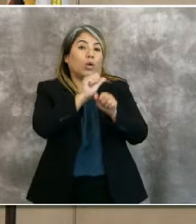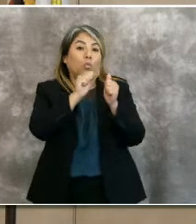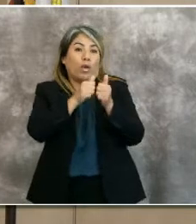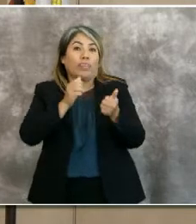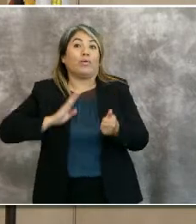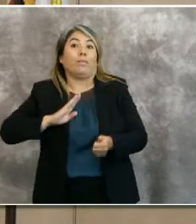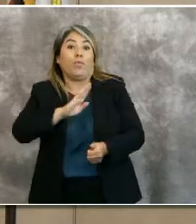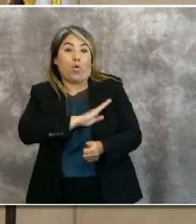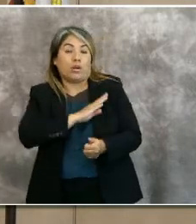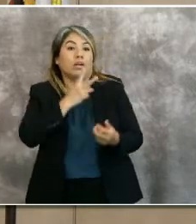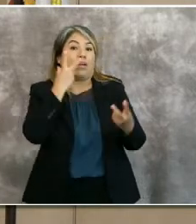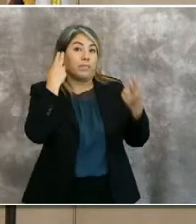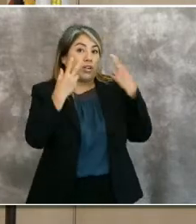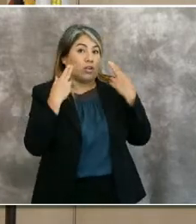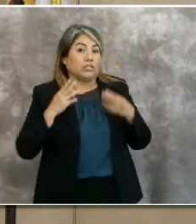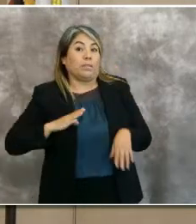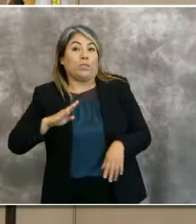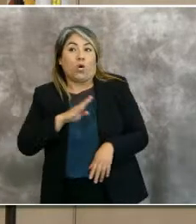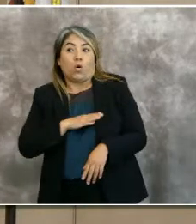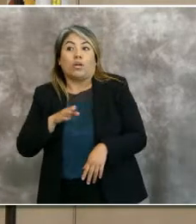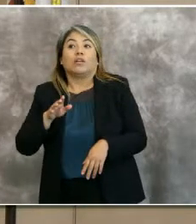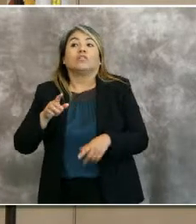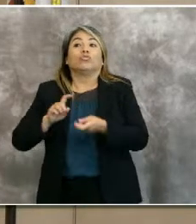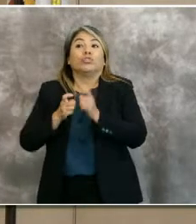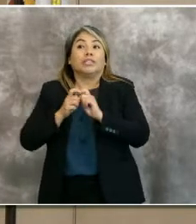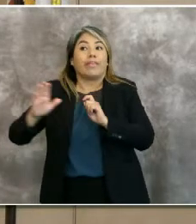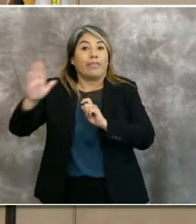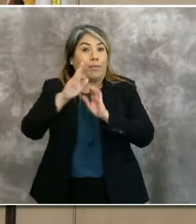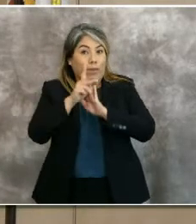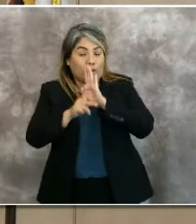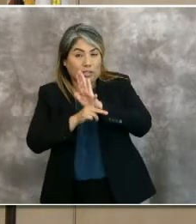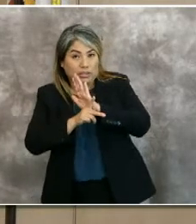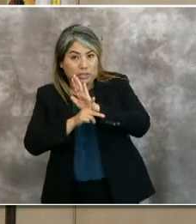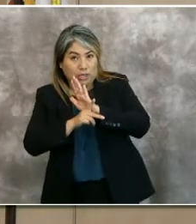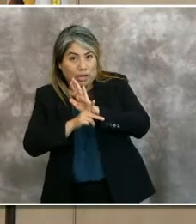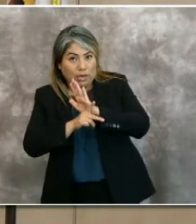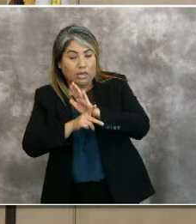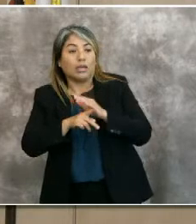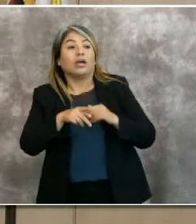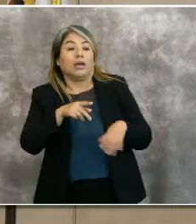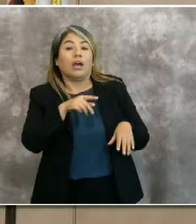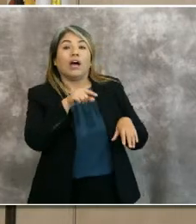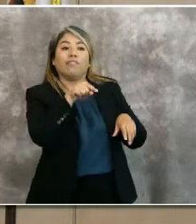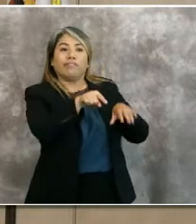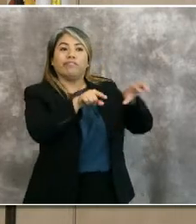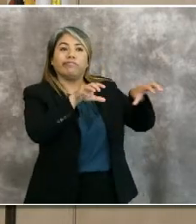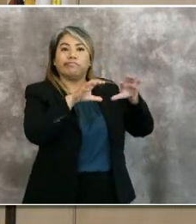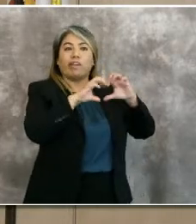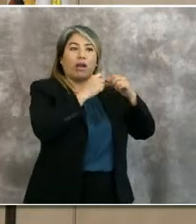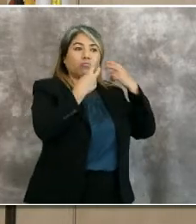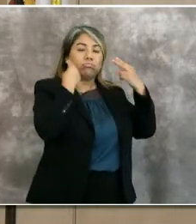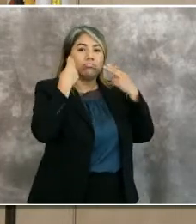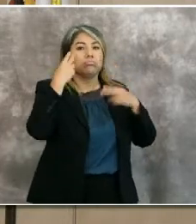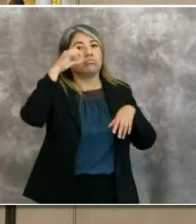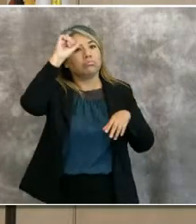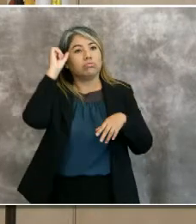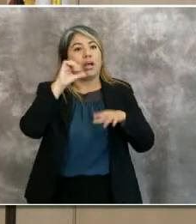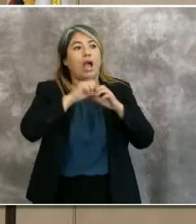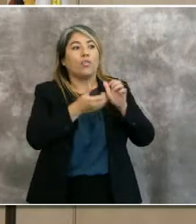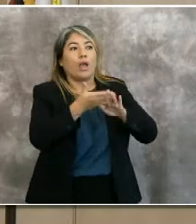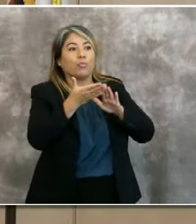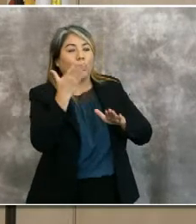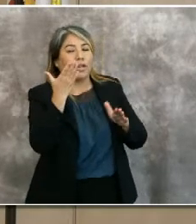Board to change their policy of these entities operating outside.